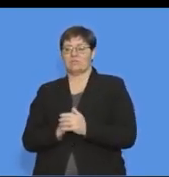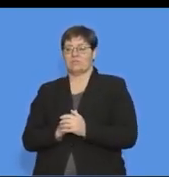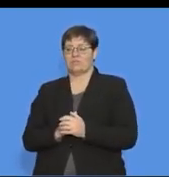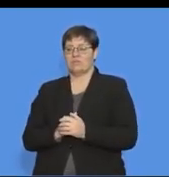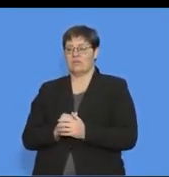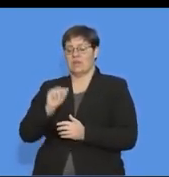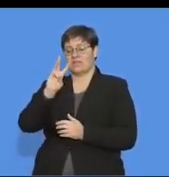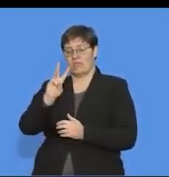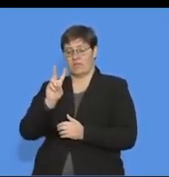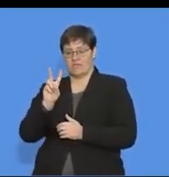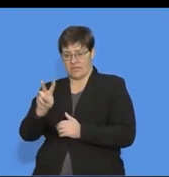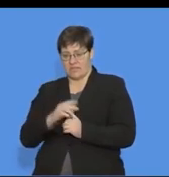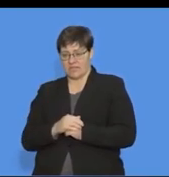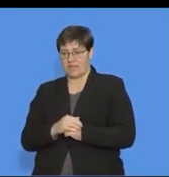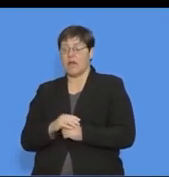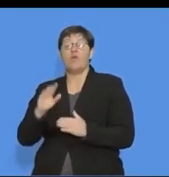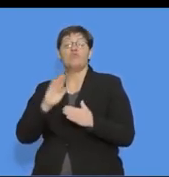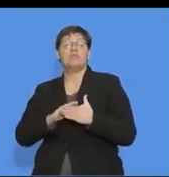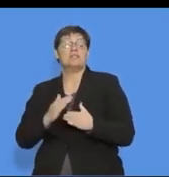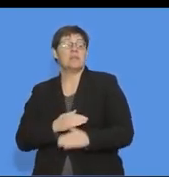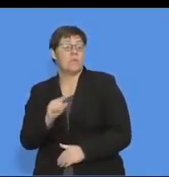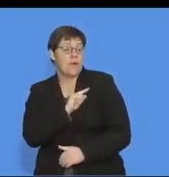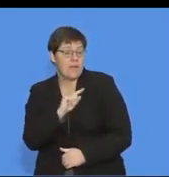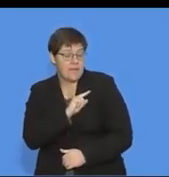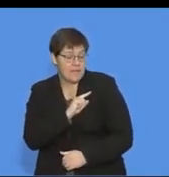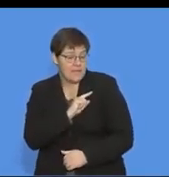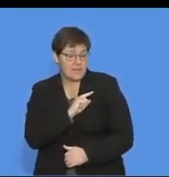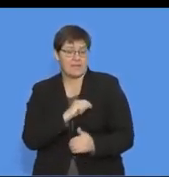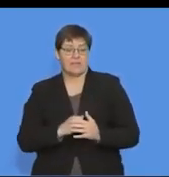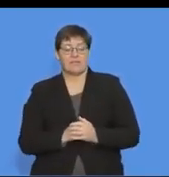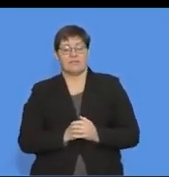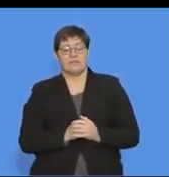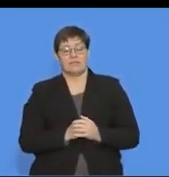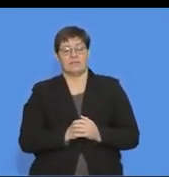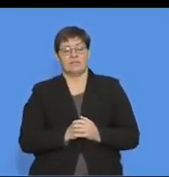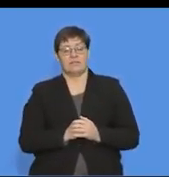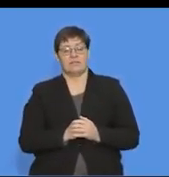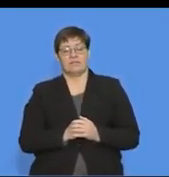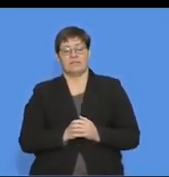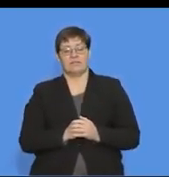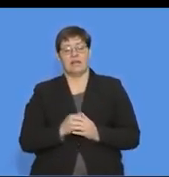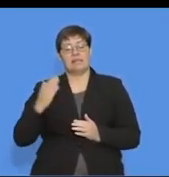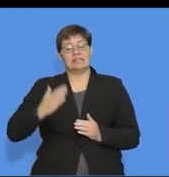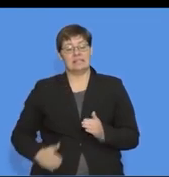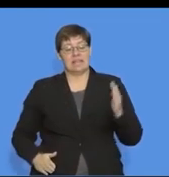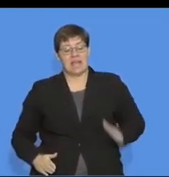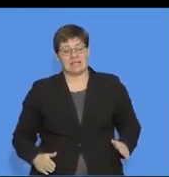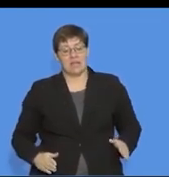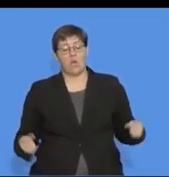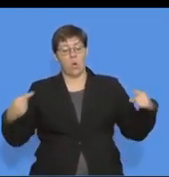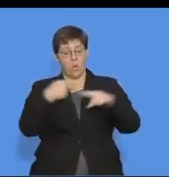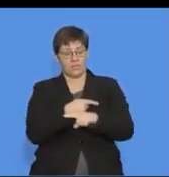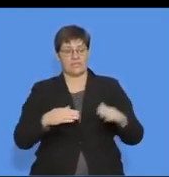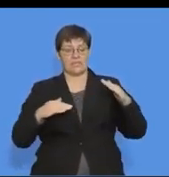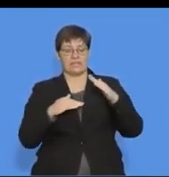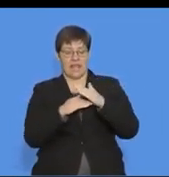to WV, and my reason for this will be sides opposite equal